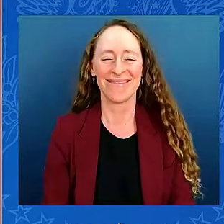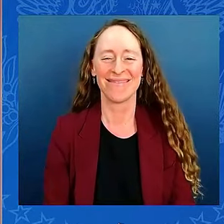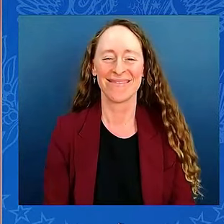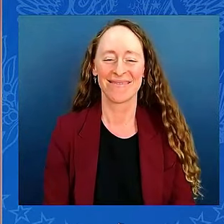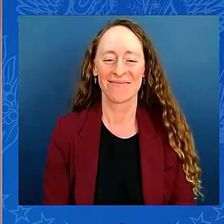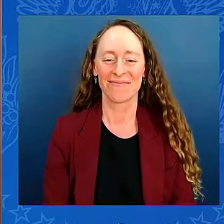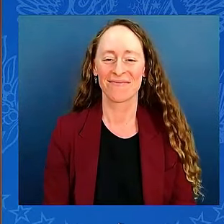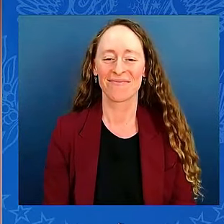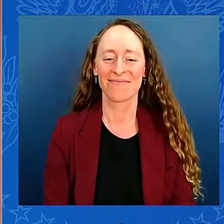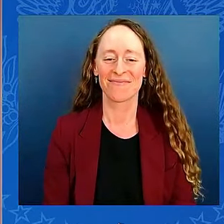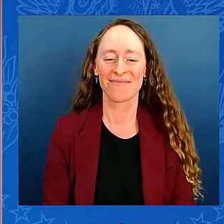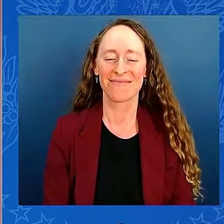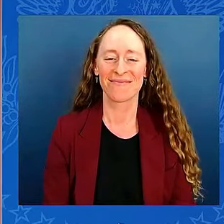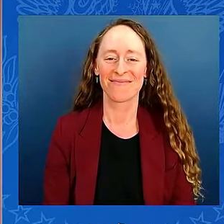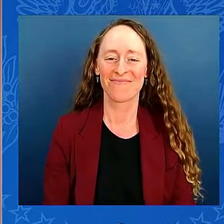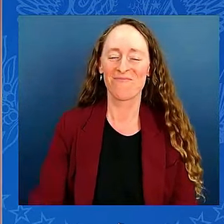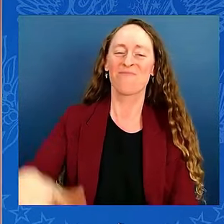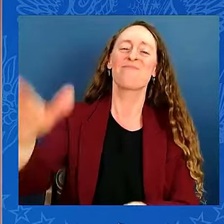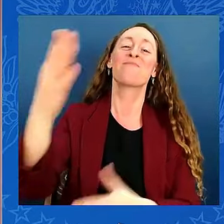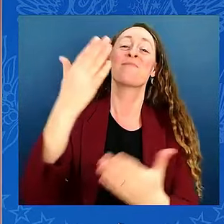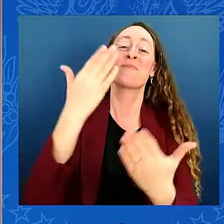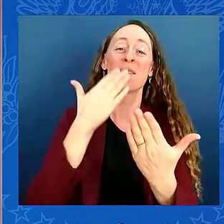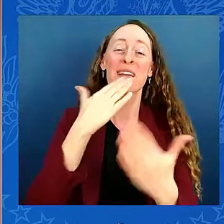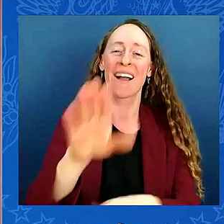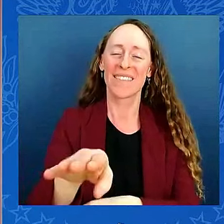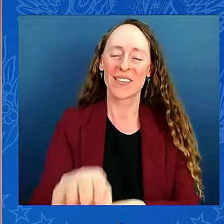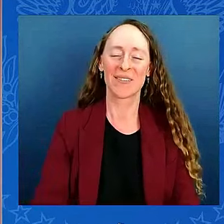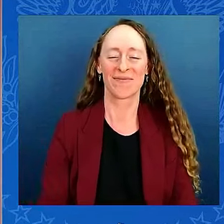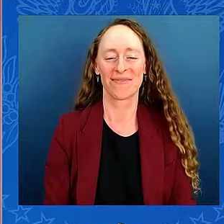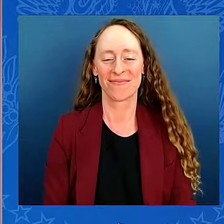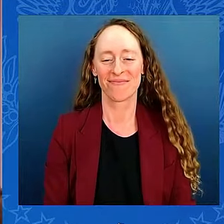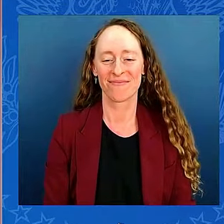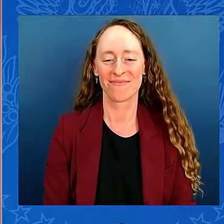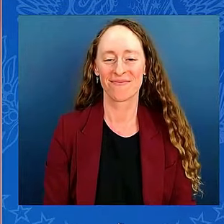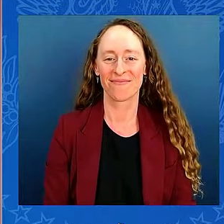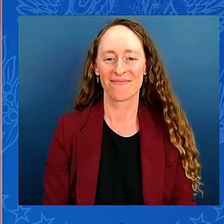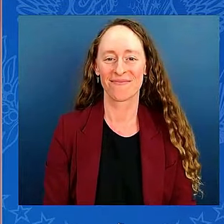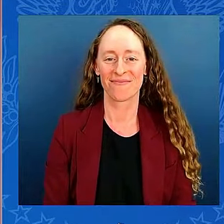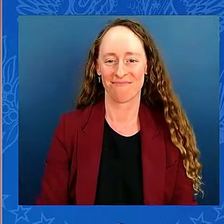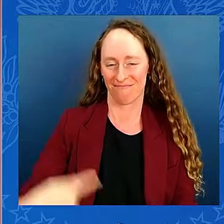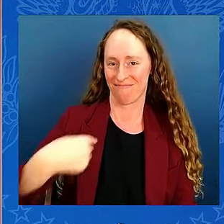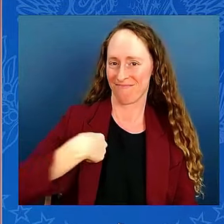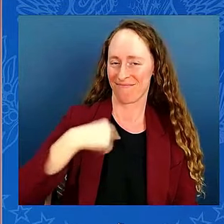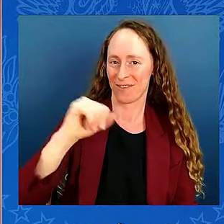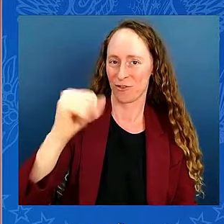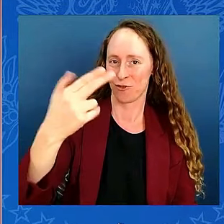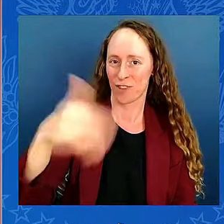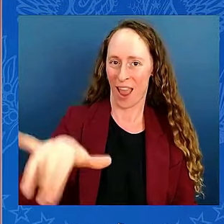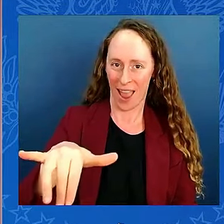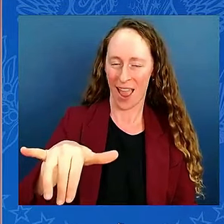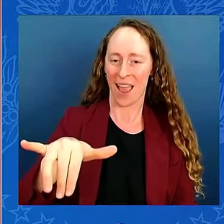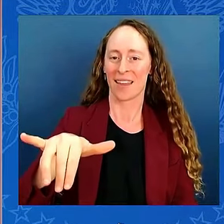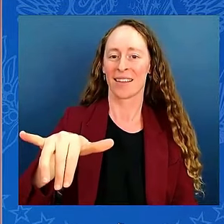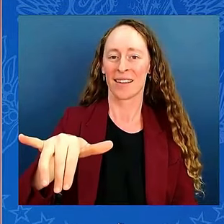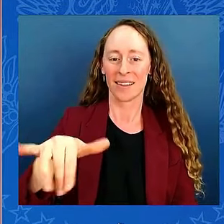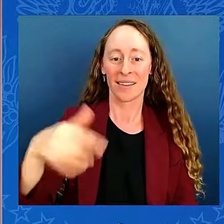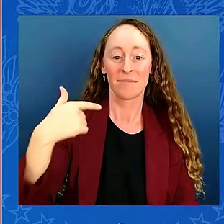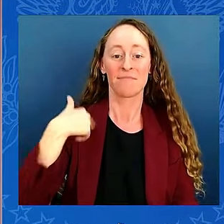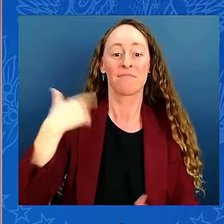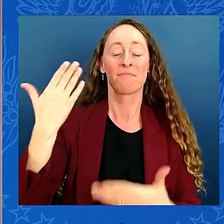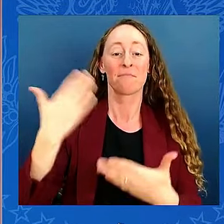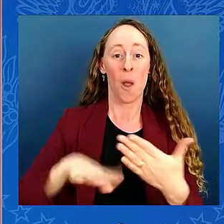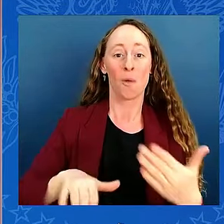Good afternoon. I'm Shai. I was born and raised in the cream city of Milwaukee. I